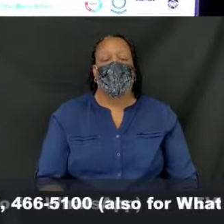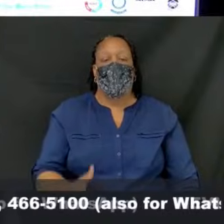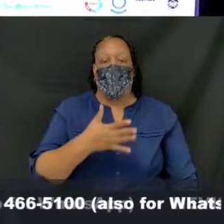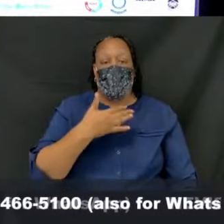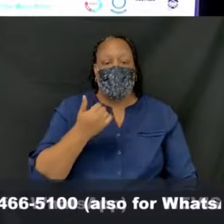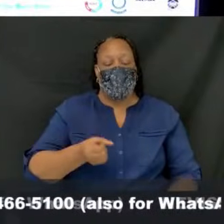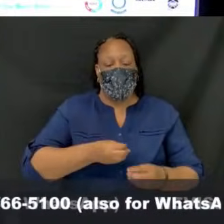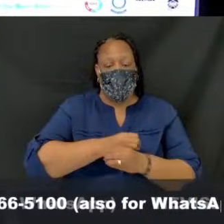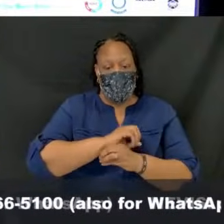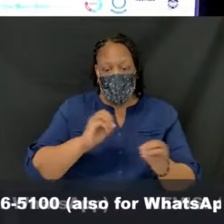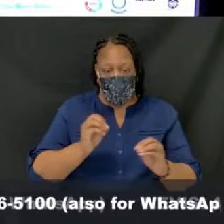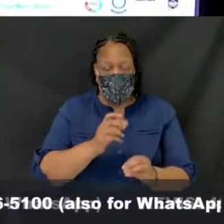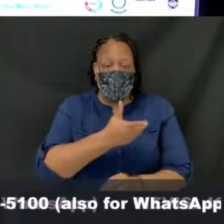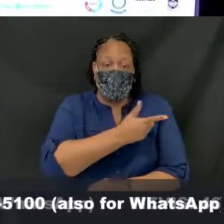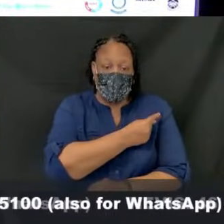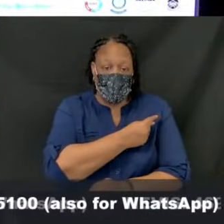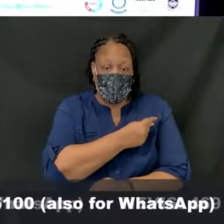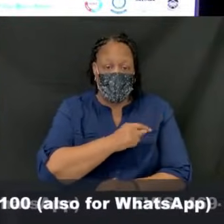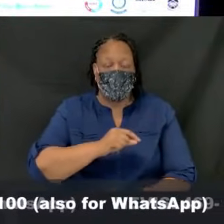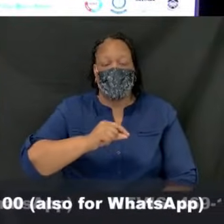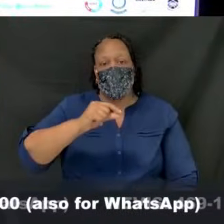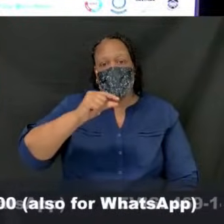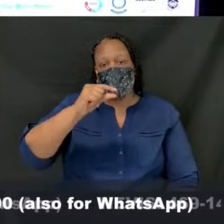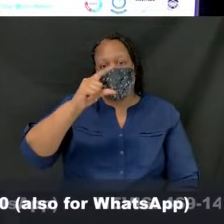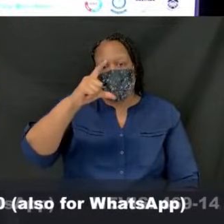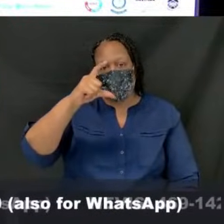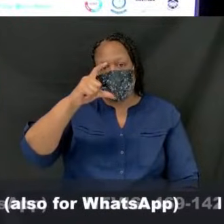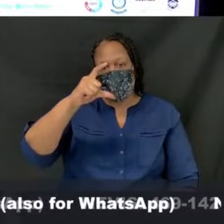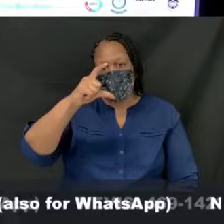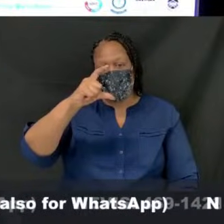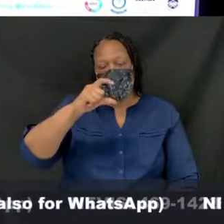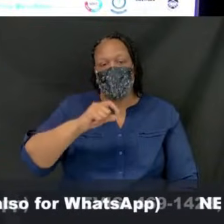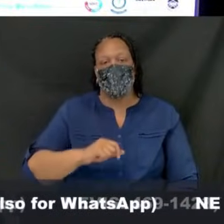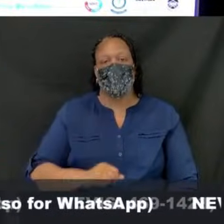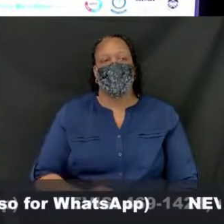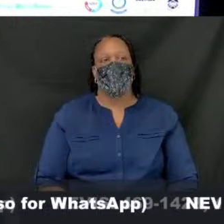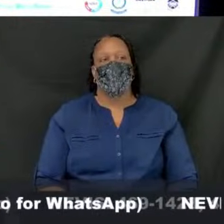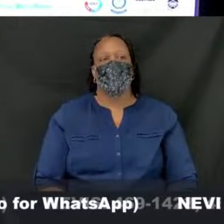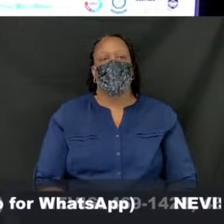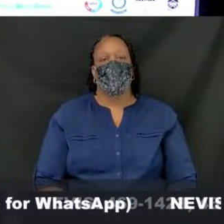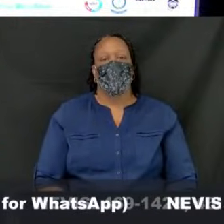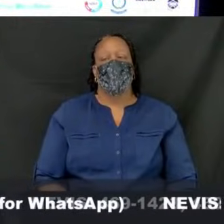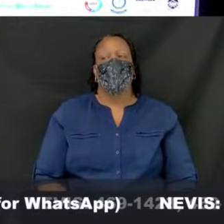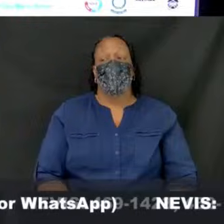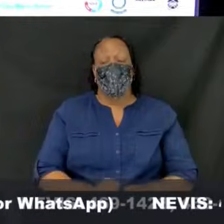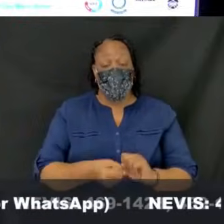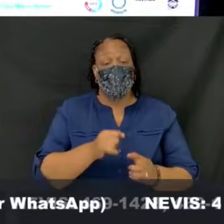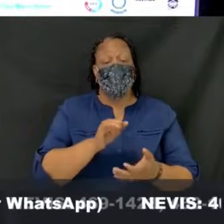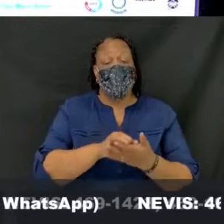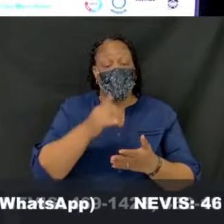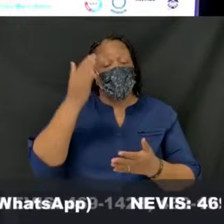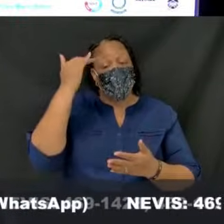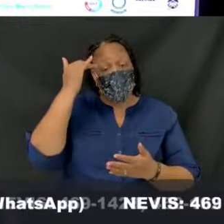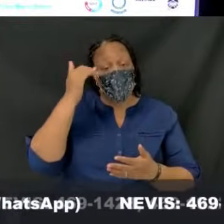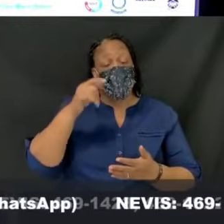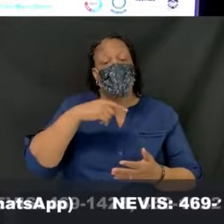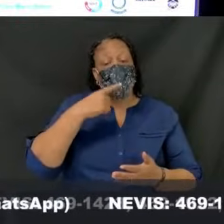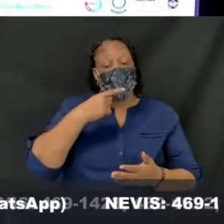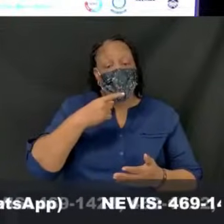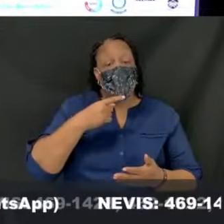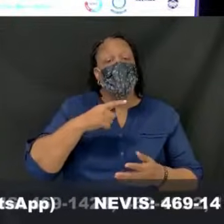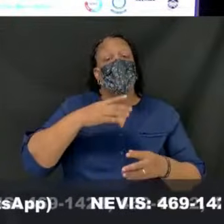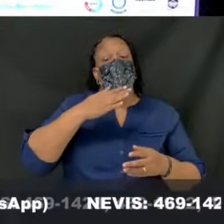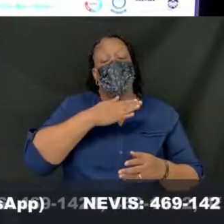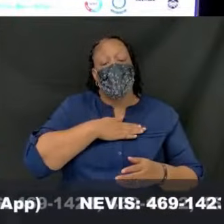therefore, I want to encourage everyone again to use the best tool we have to protect ourselves, and that is to get vaccinated.